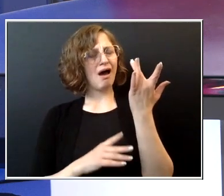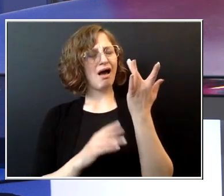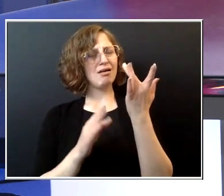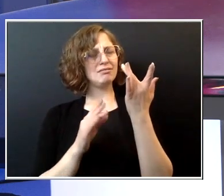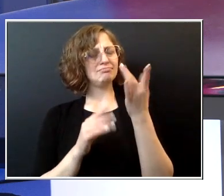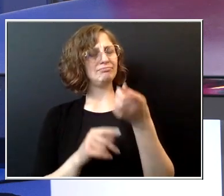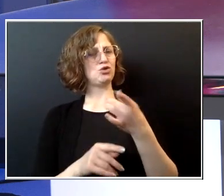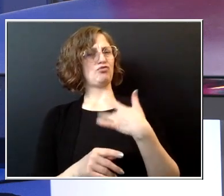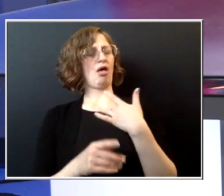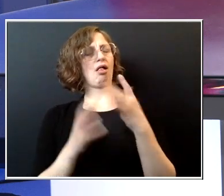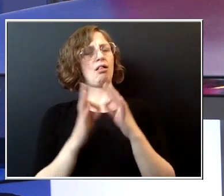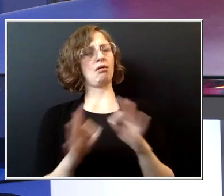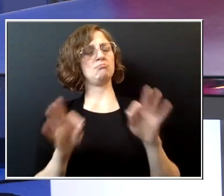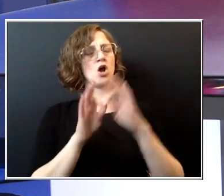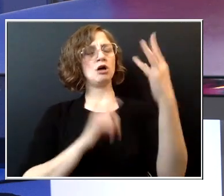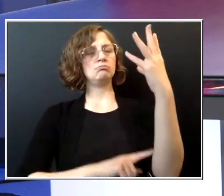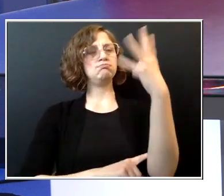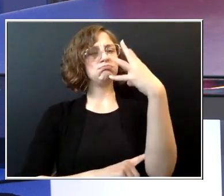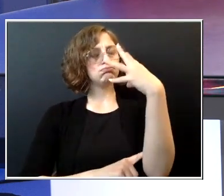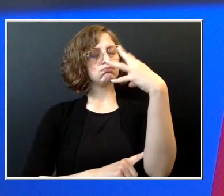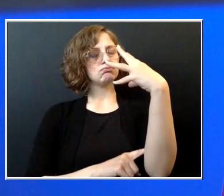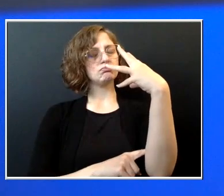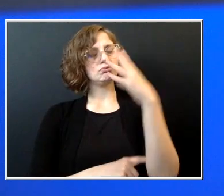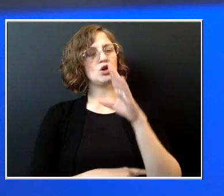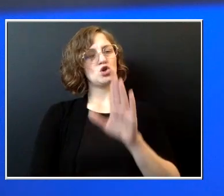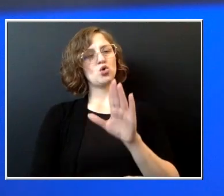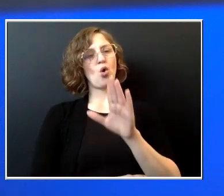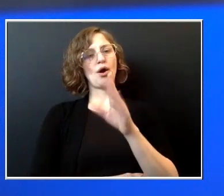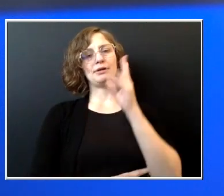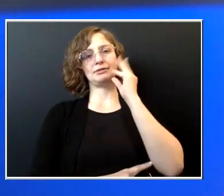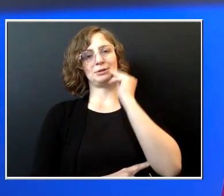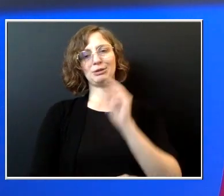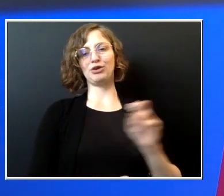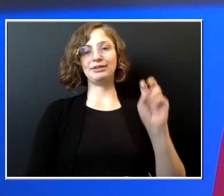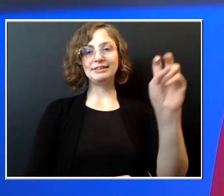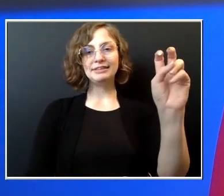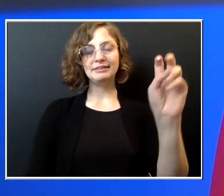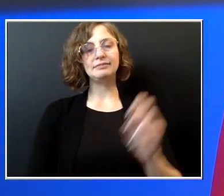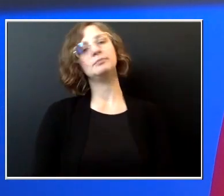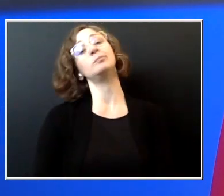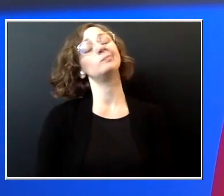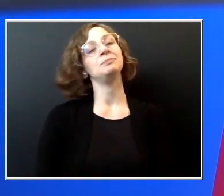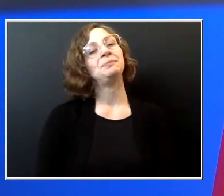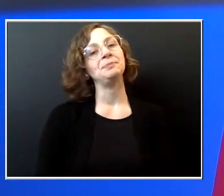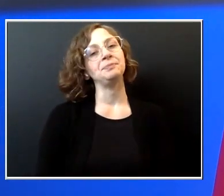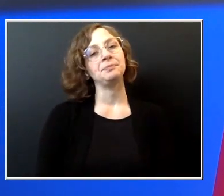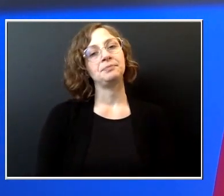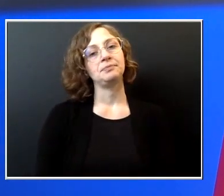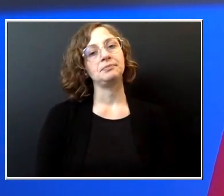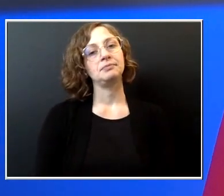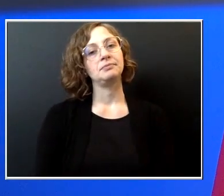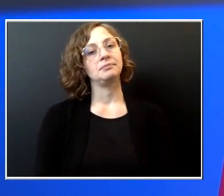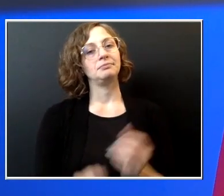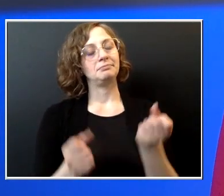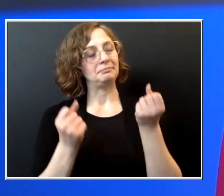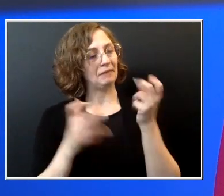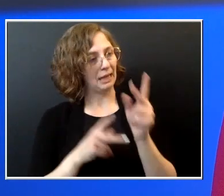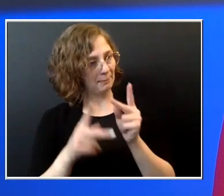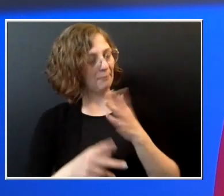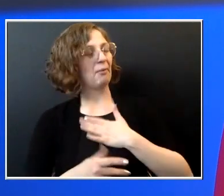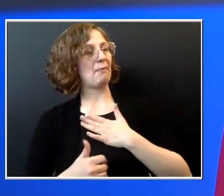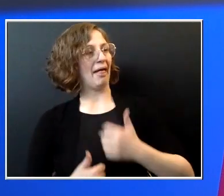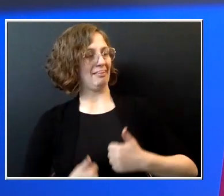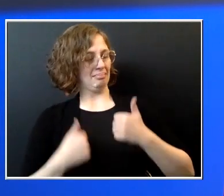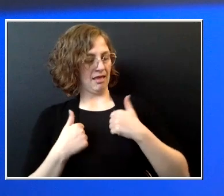and document this journey? Well, there's a lot of people in my life that I needed to communicate with, but I didn't want